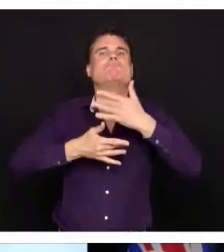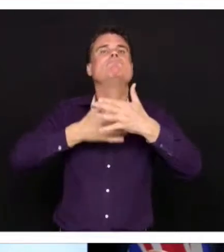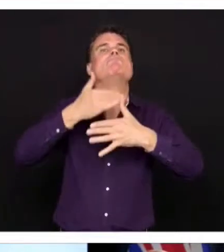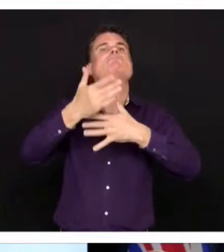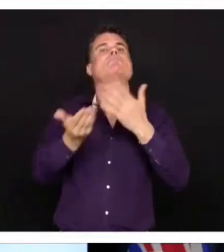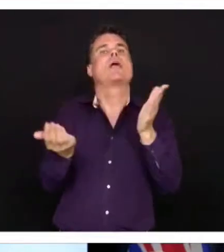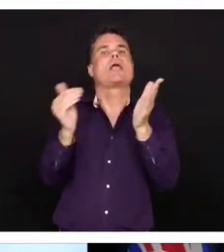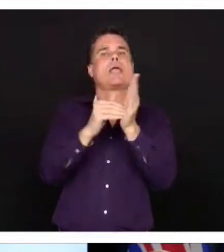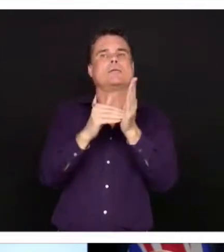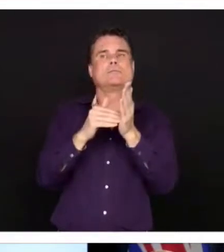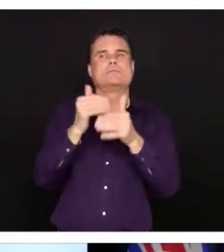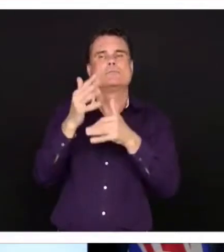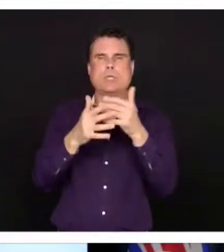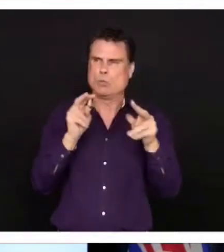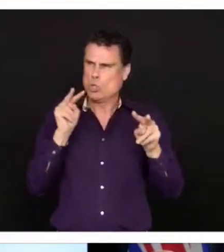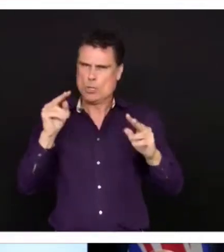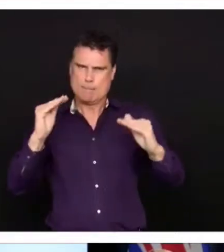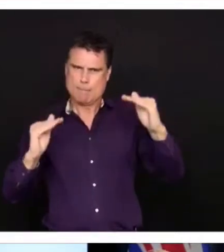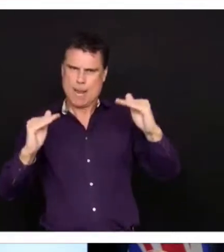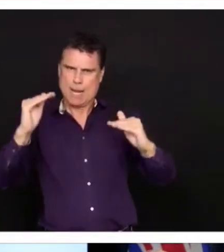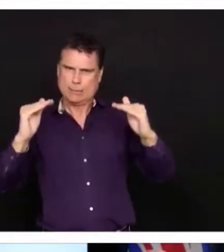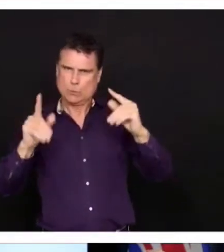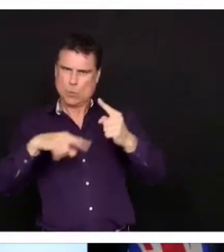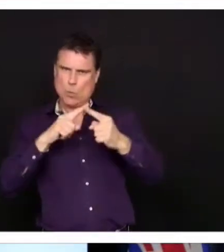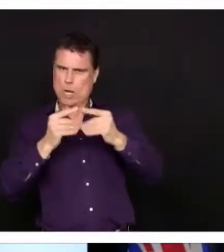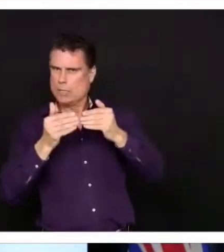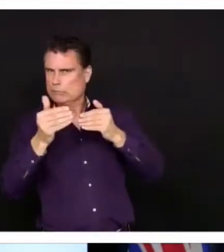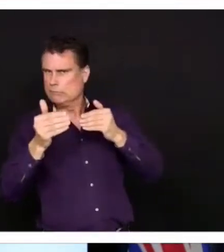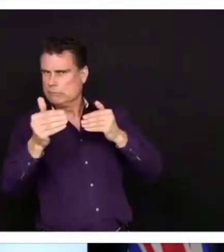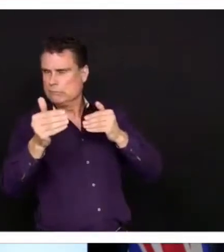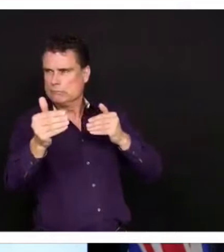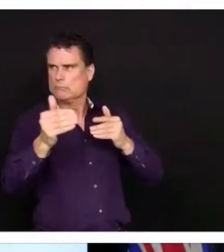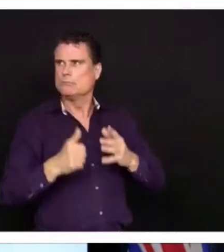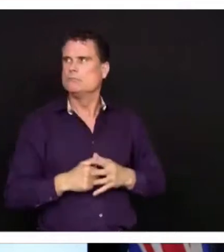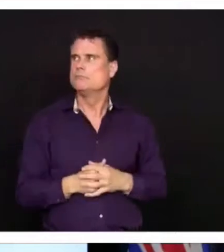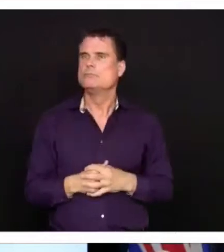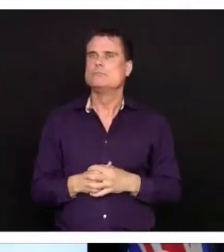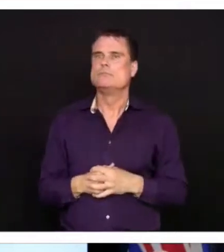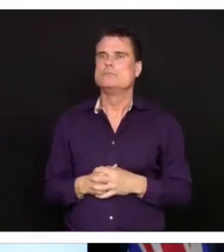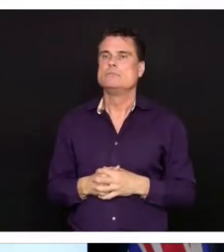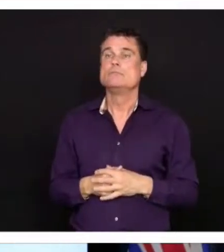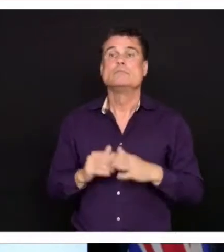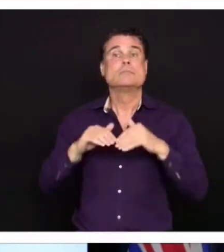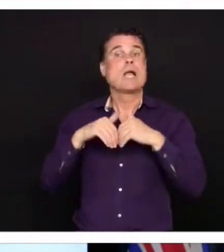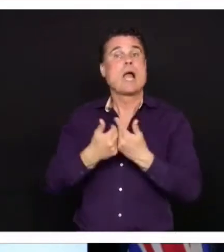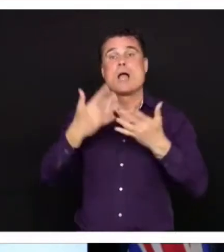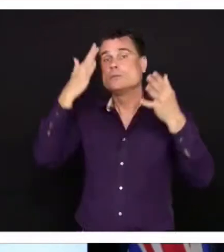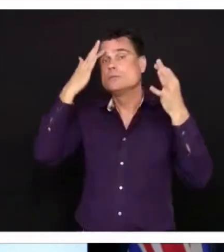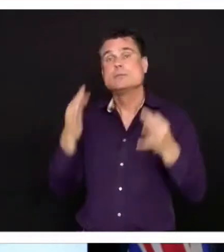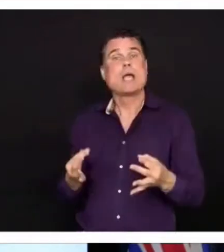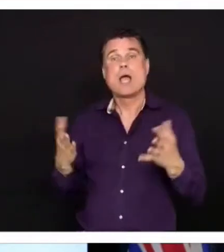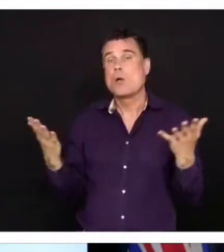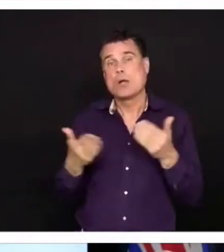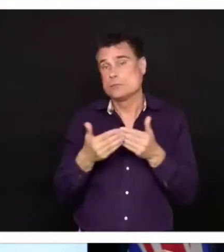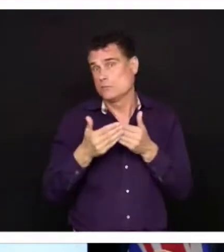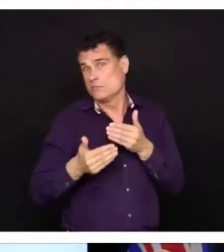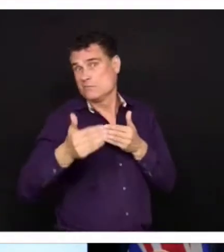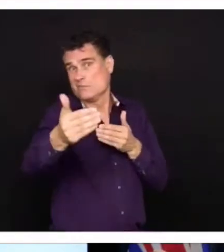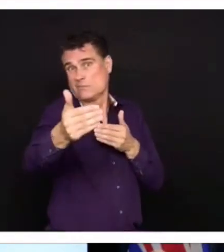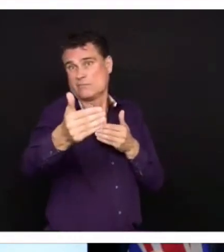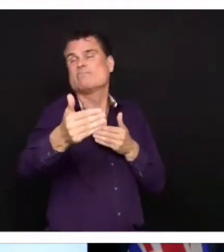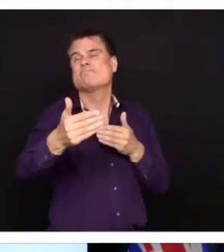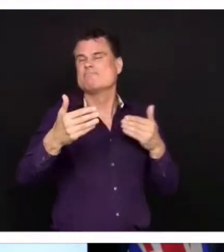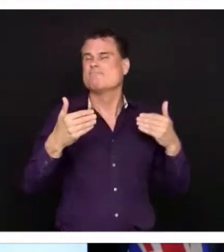help guide our policies and our plans and strategies for moving forward. We